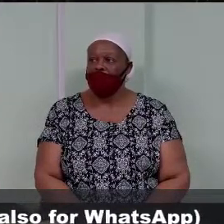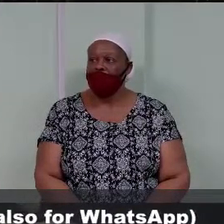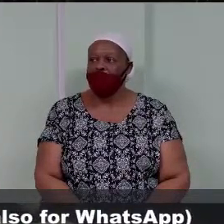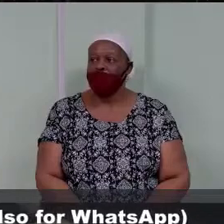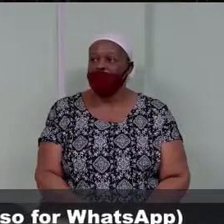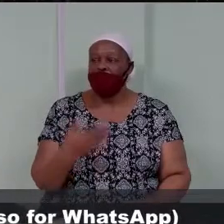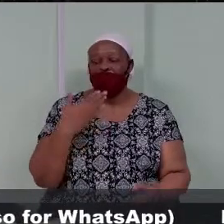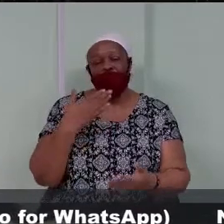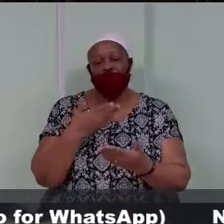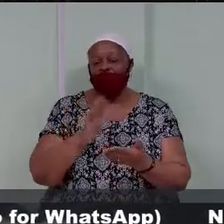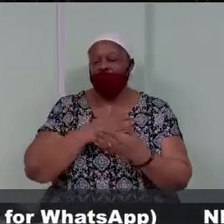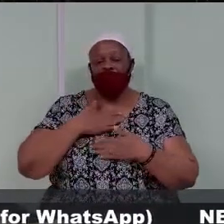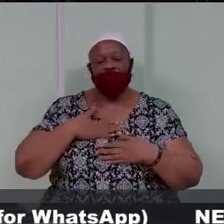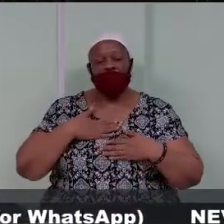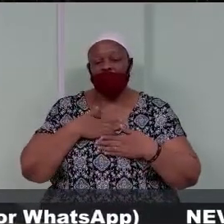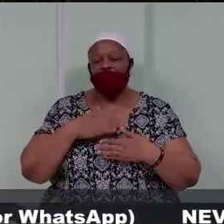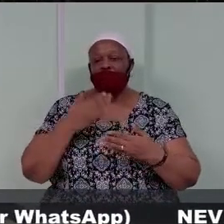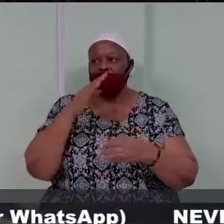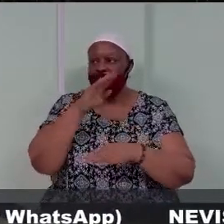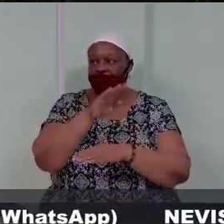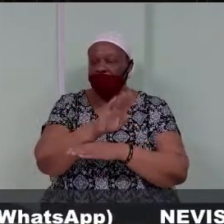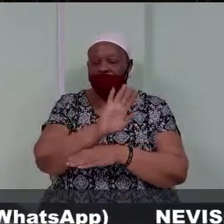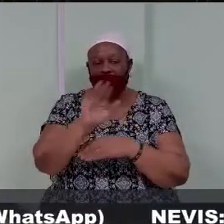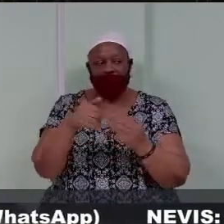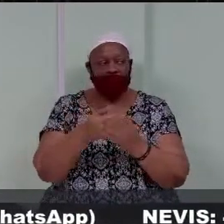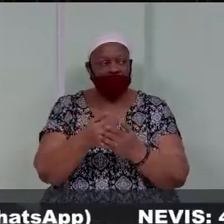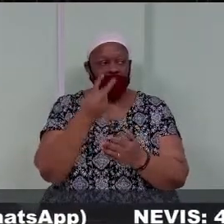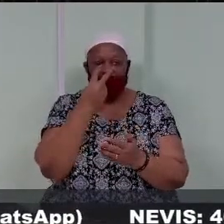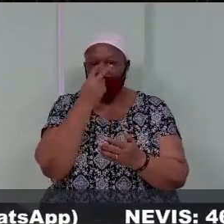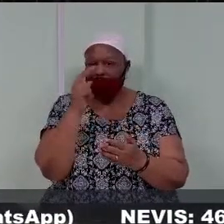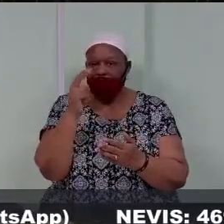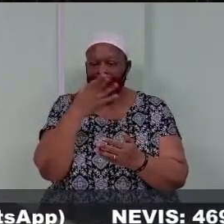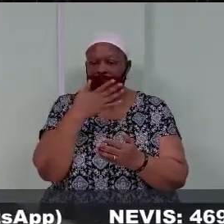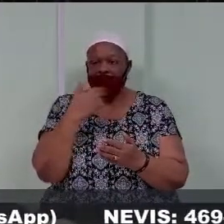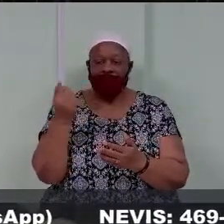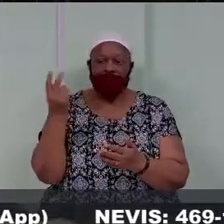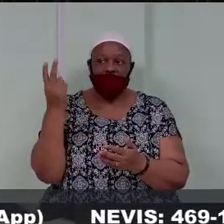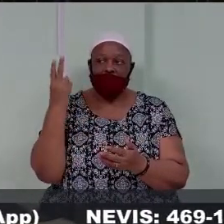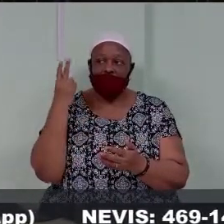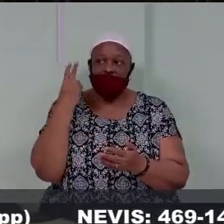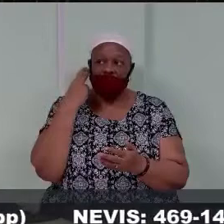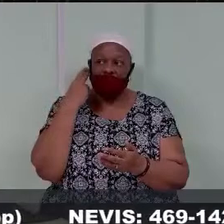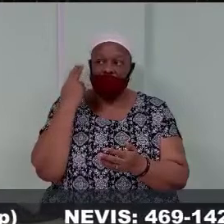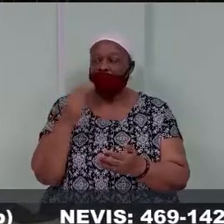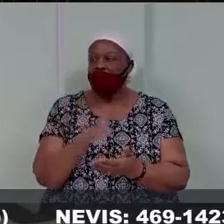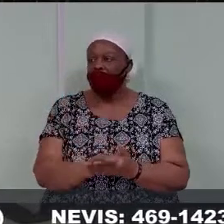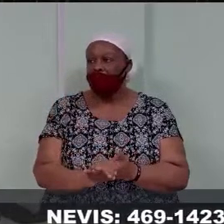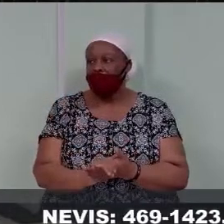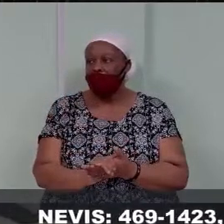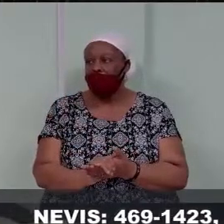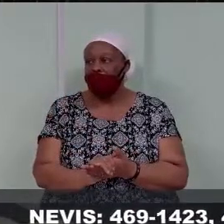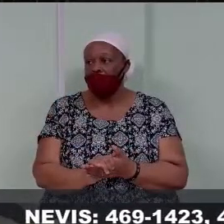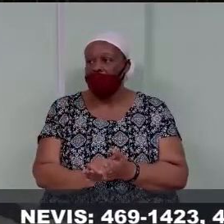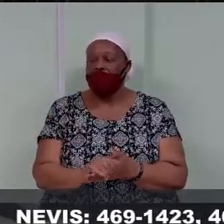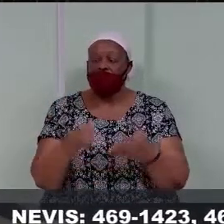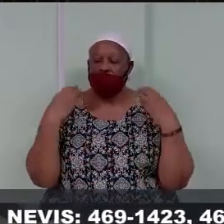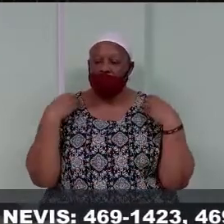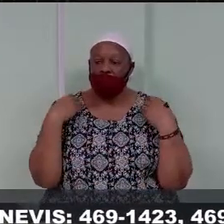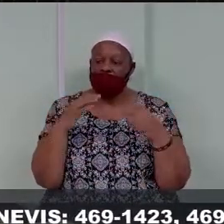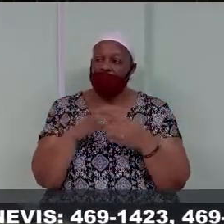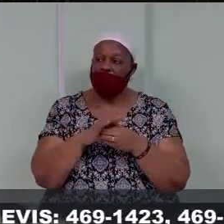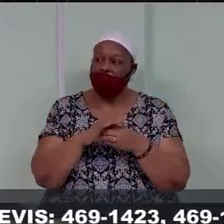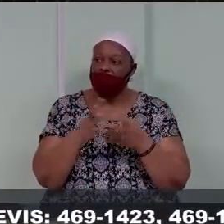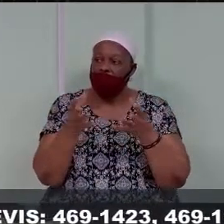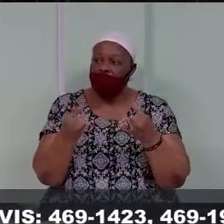A pleasant afternoon to all listening and viewing. As Director of the Early Childhood Development Unit, I